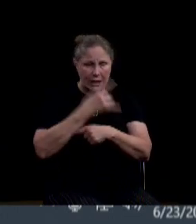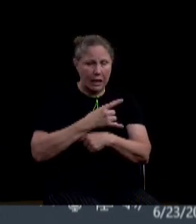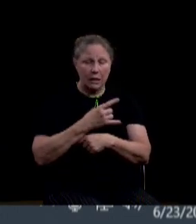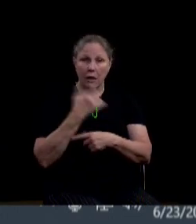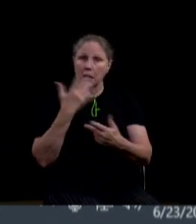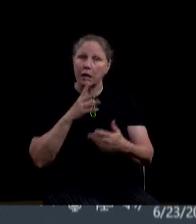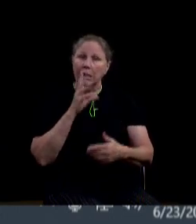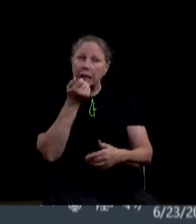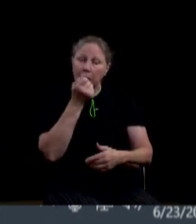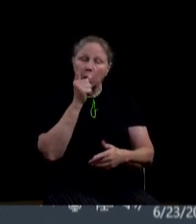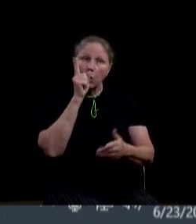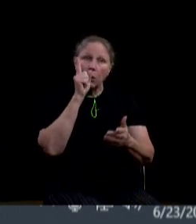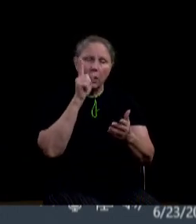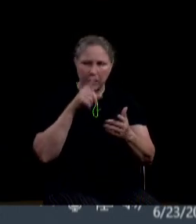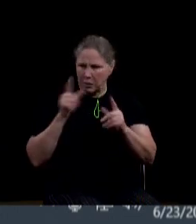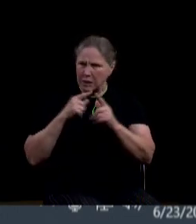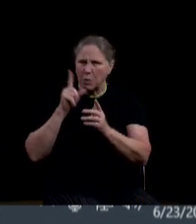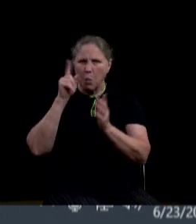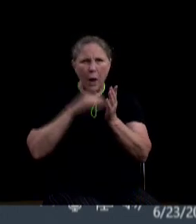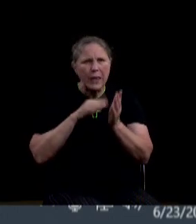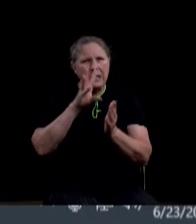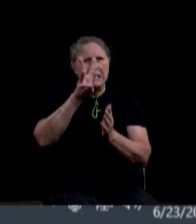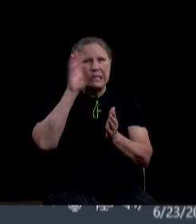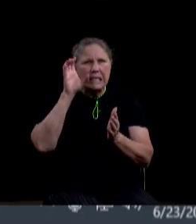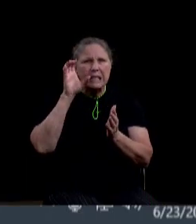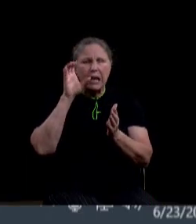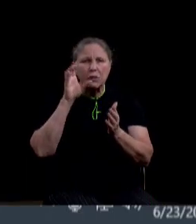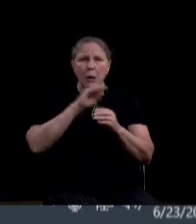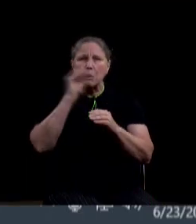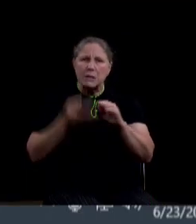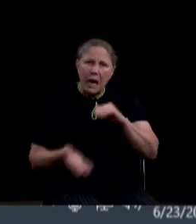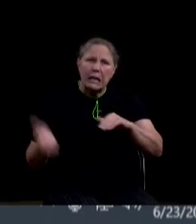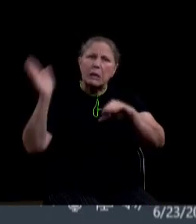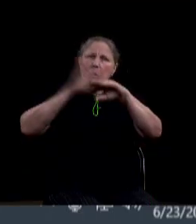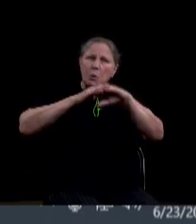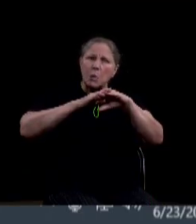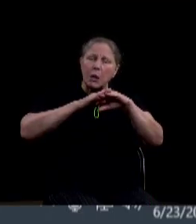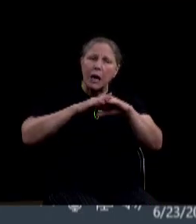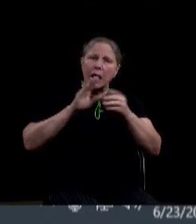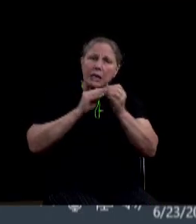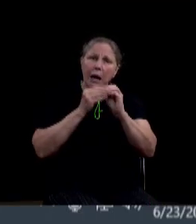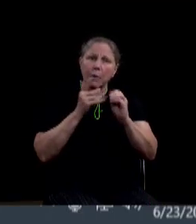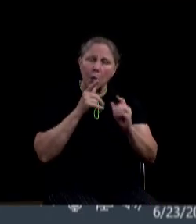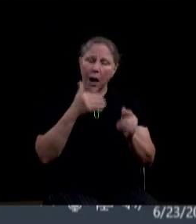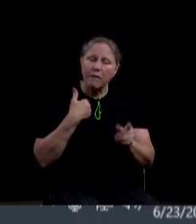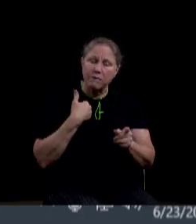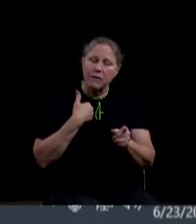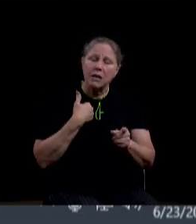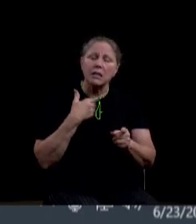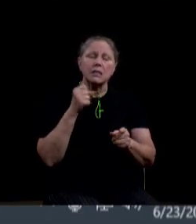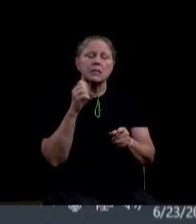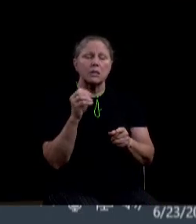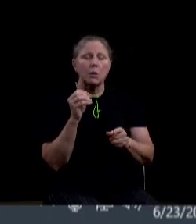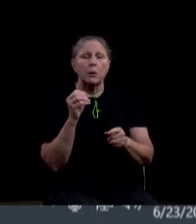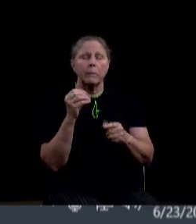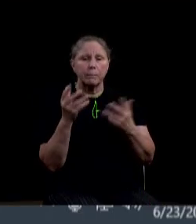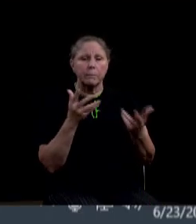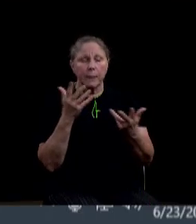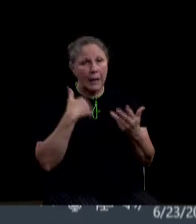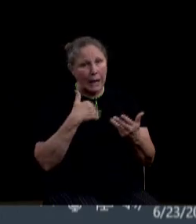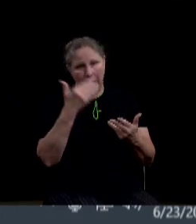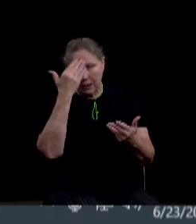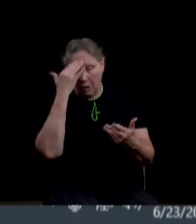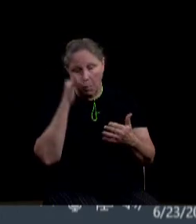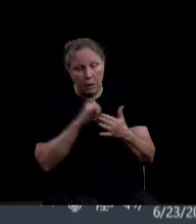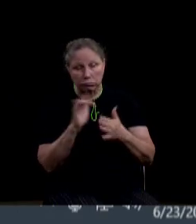a 1,600% increase in the number of positive cases. And so I know it's inconvenient, but please,